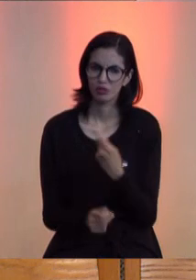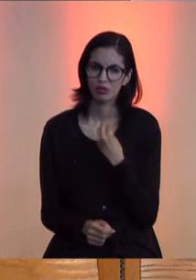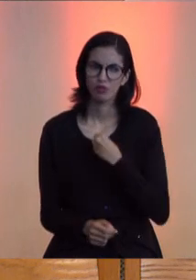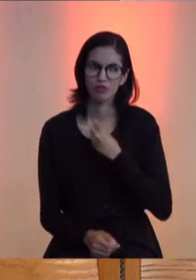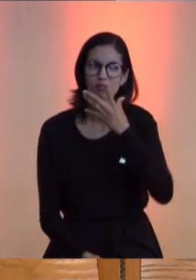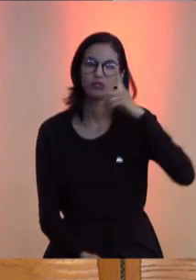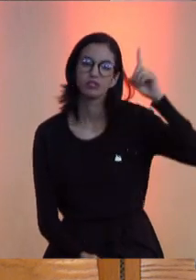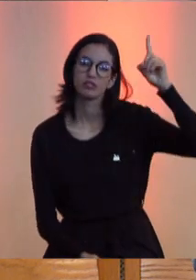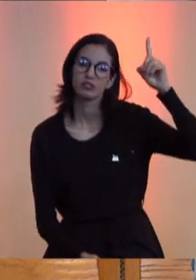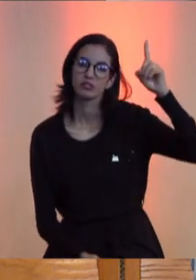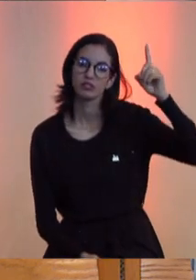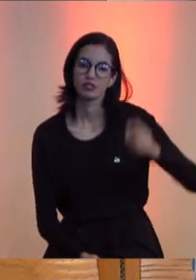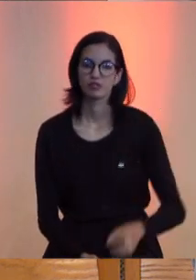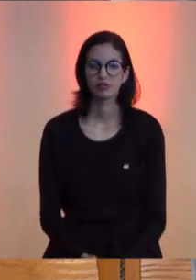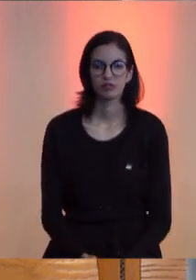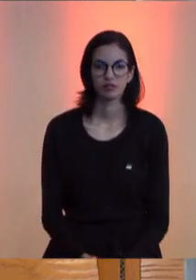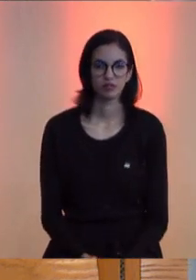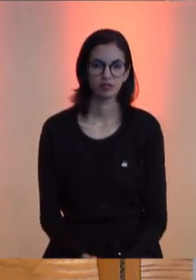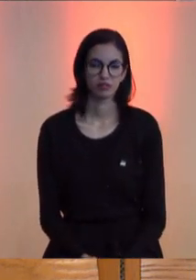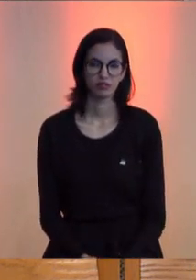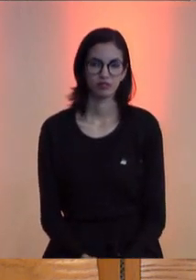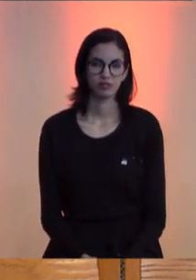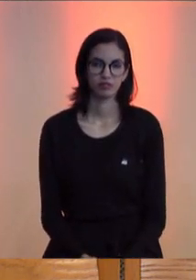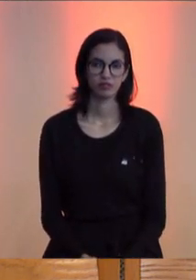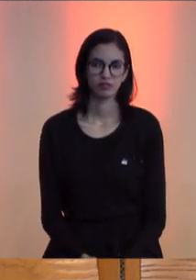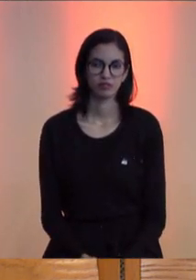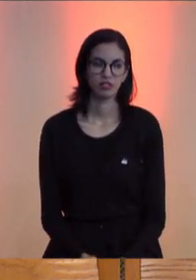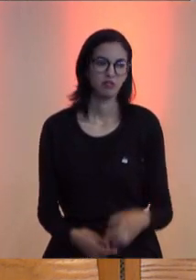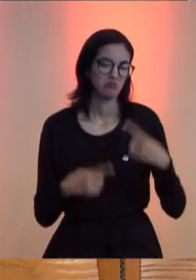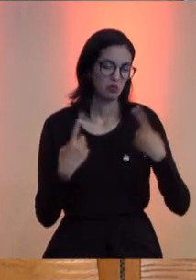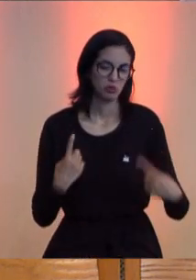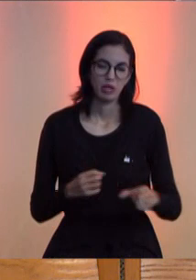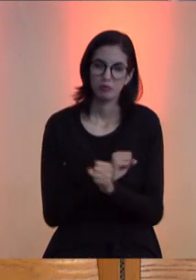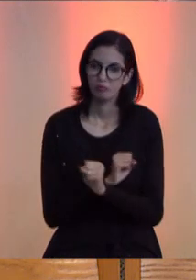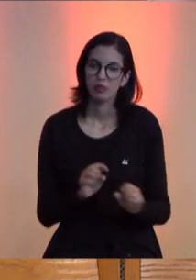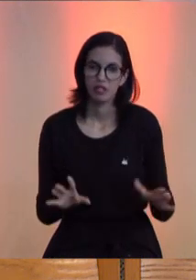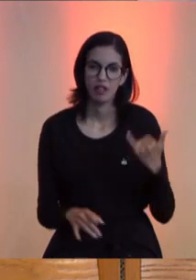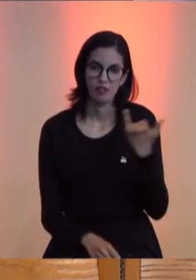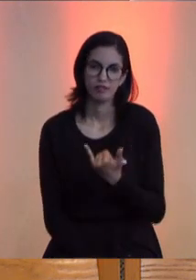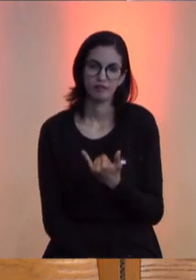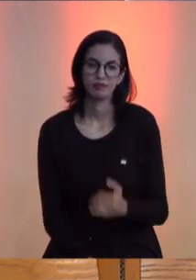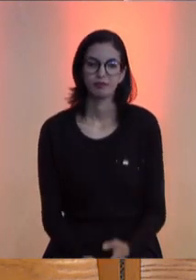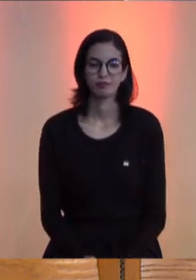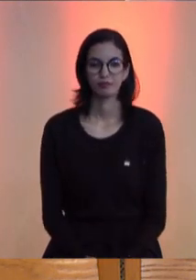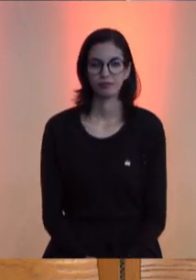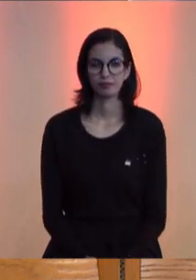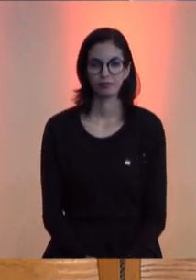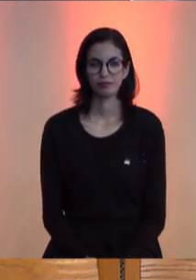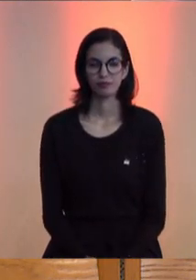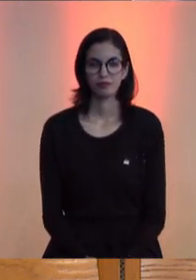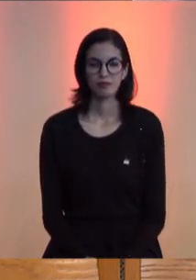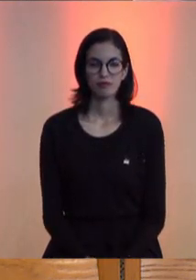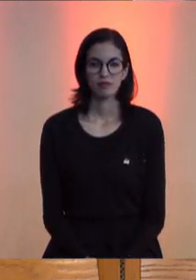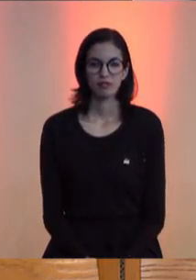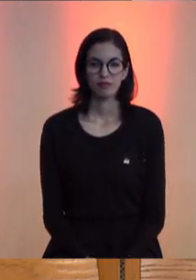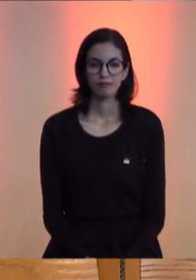tragedy may beat me up. Sé que las tragedias pueden golpearme. And the triumph will not even appear